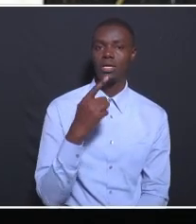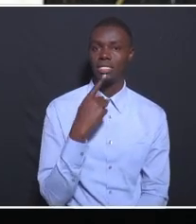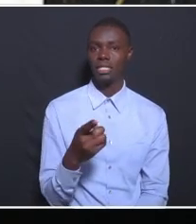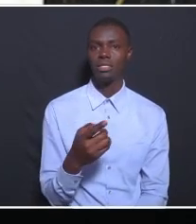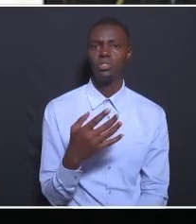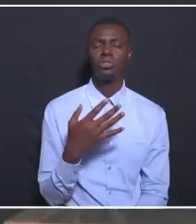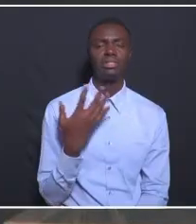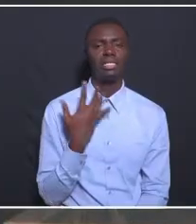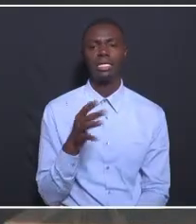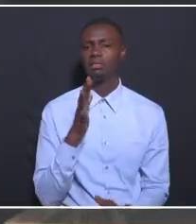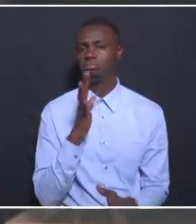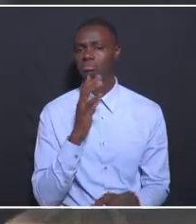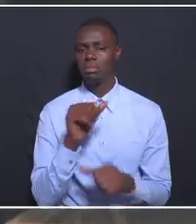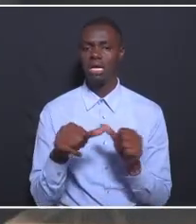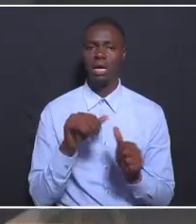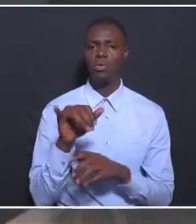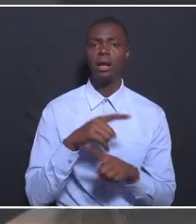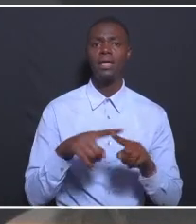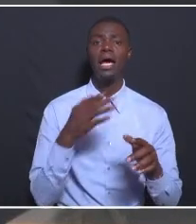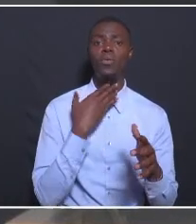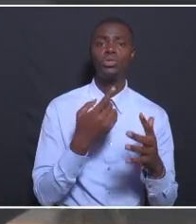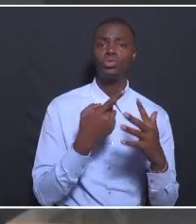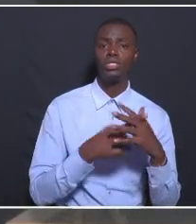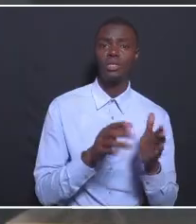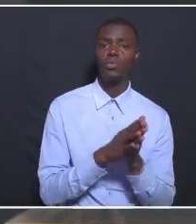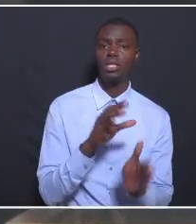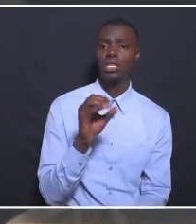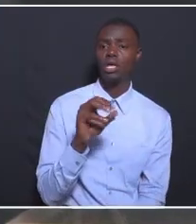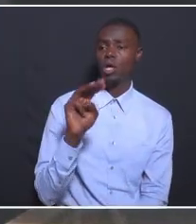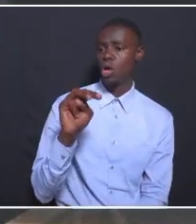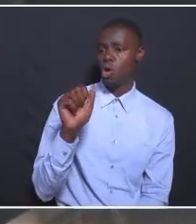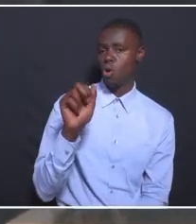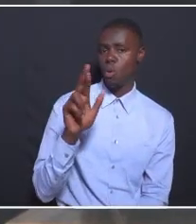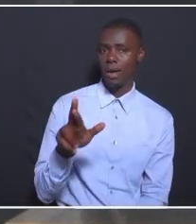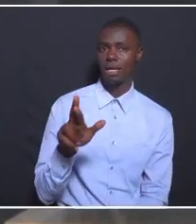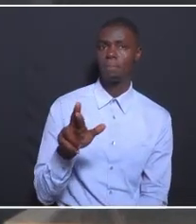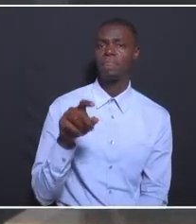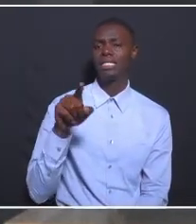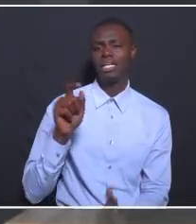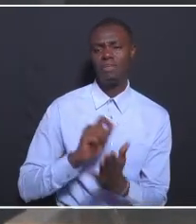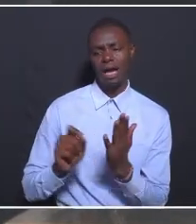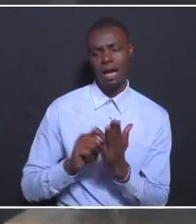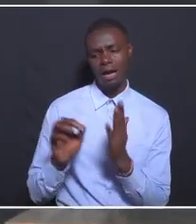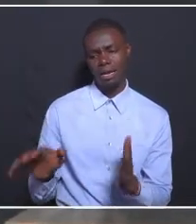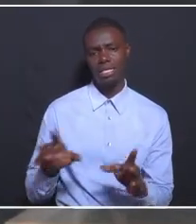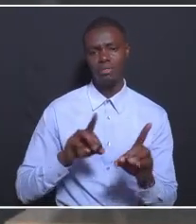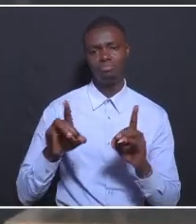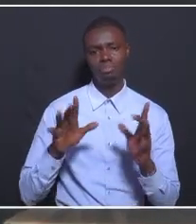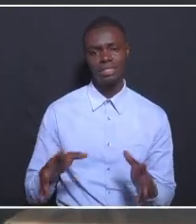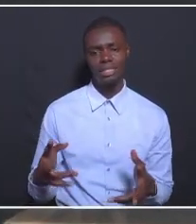to talk a lot about that. I would like to start with Omar. Omar is a writer, a director, an